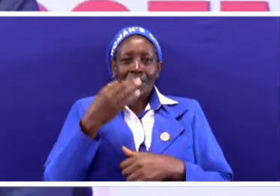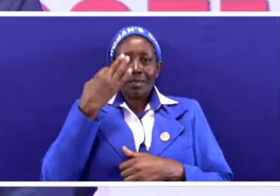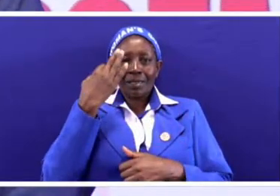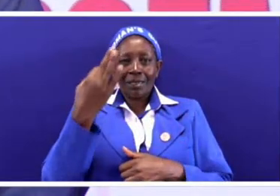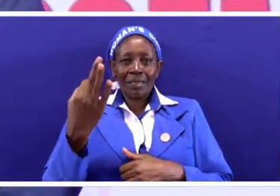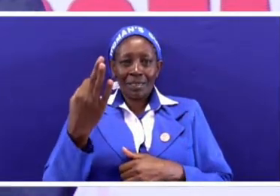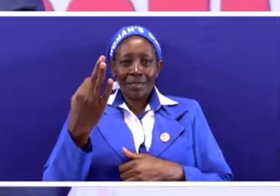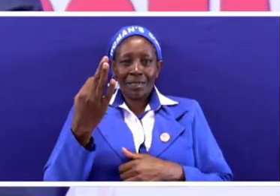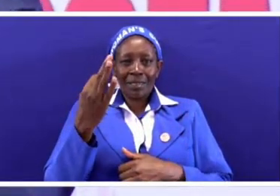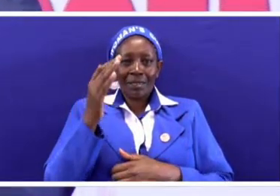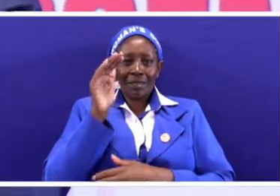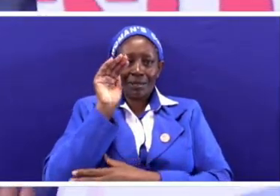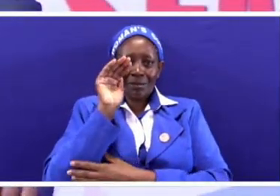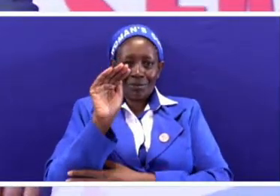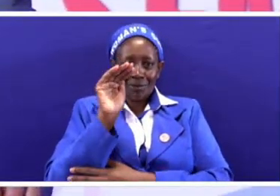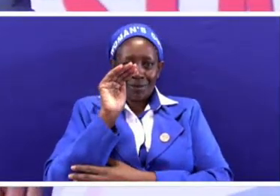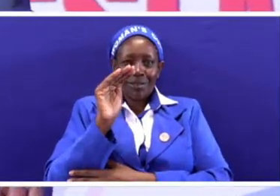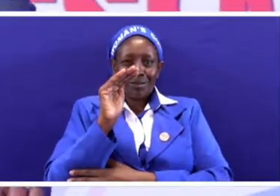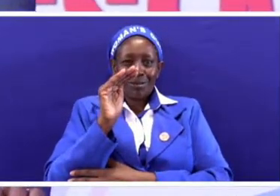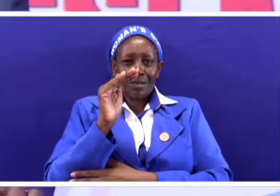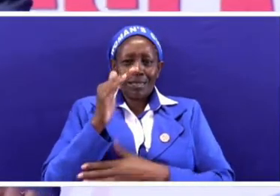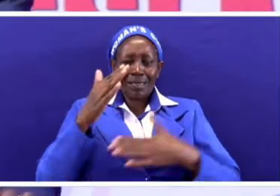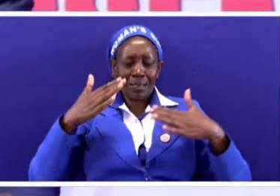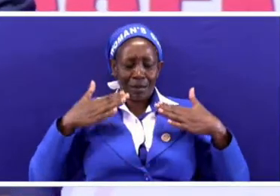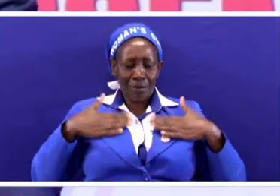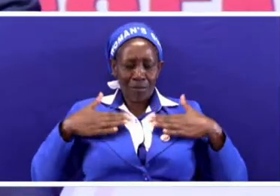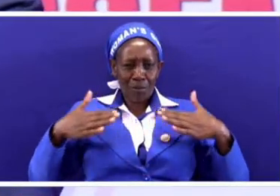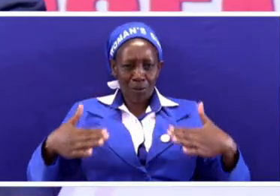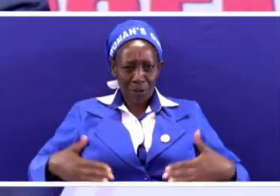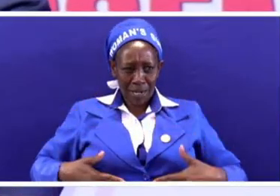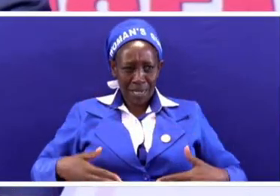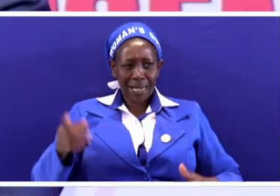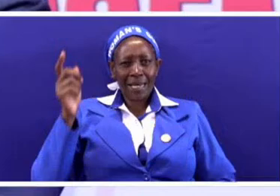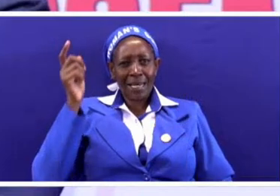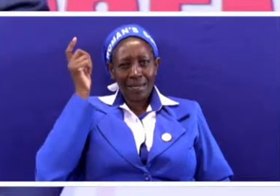3 questions are in our bodies now. They are in our minds.